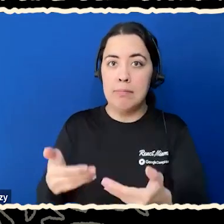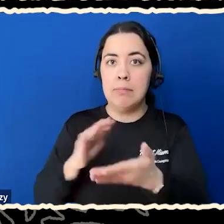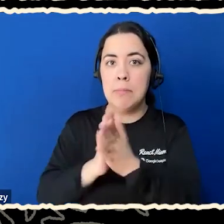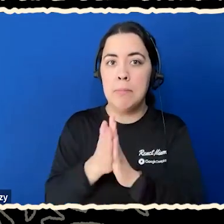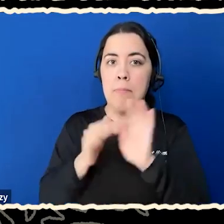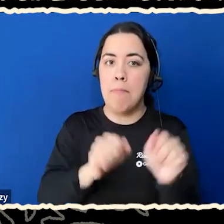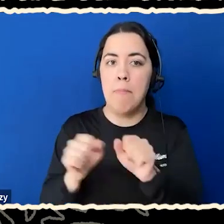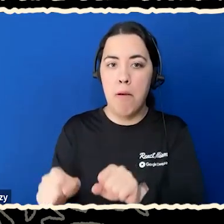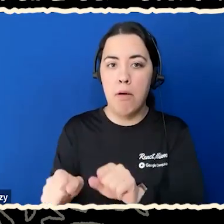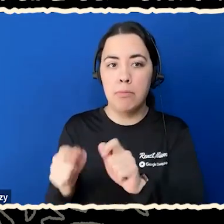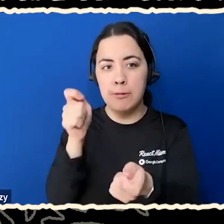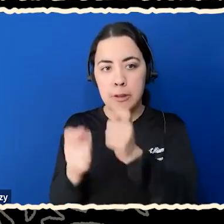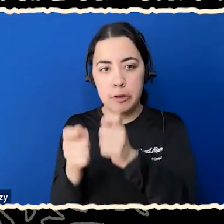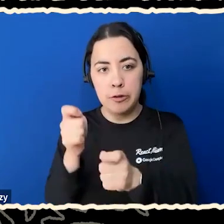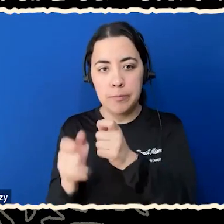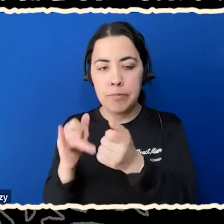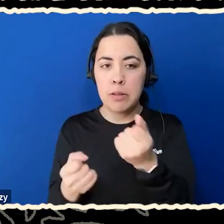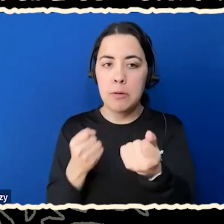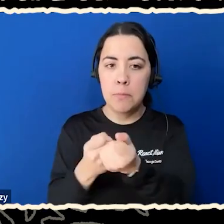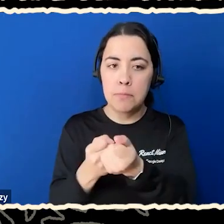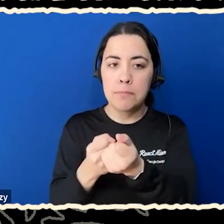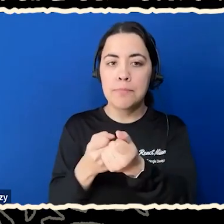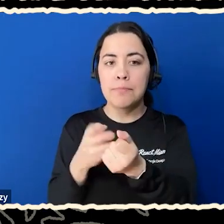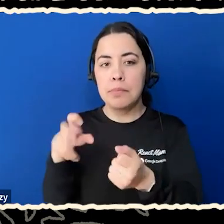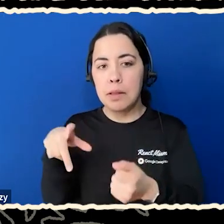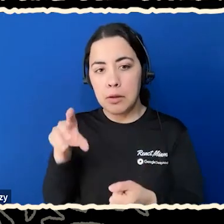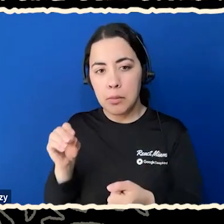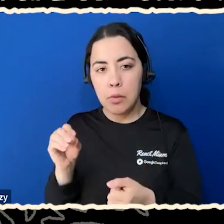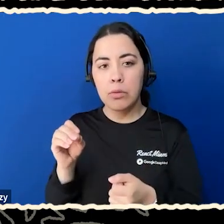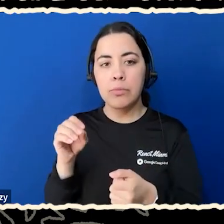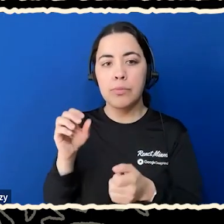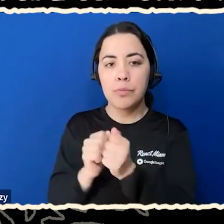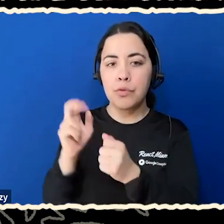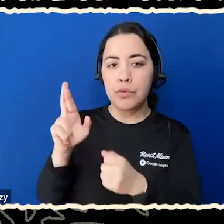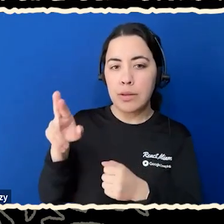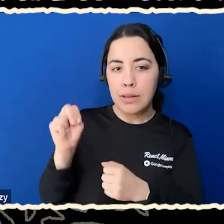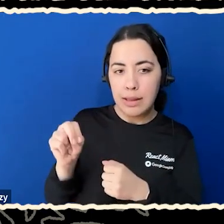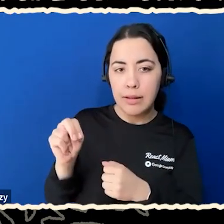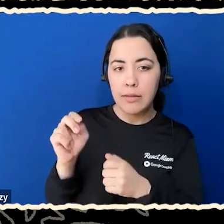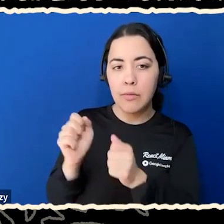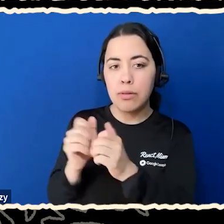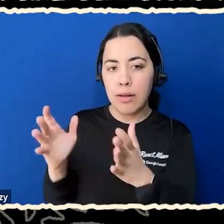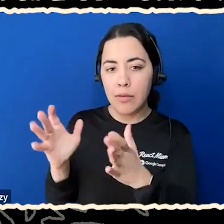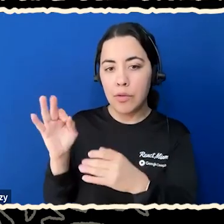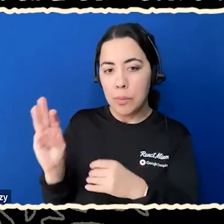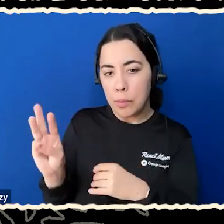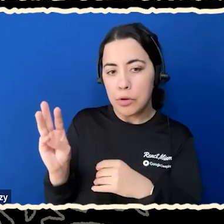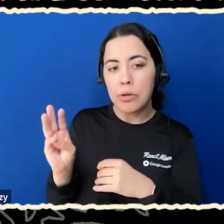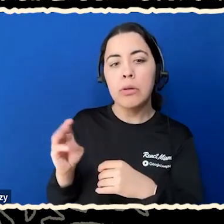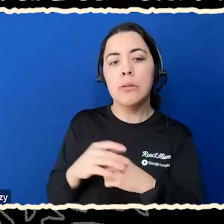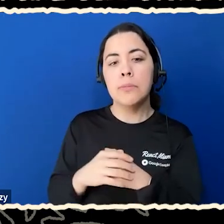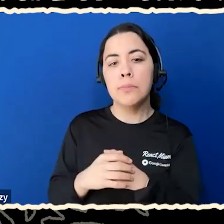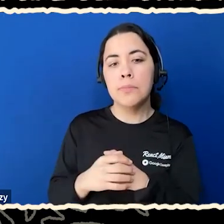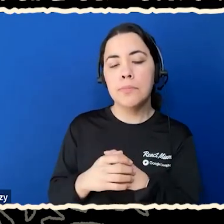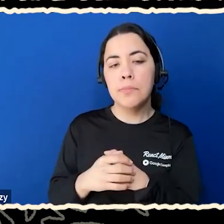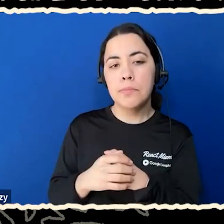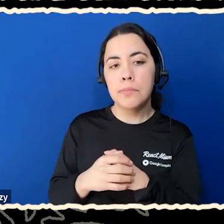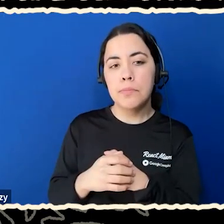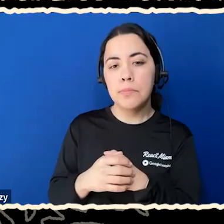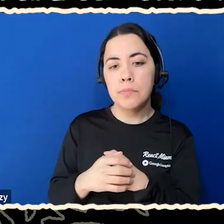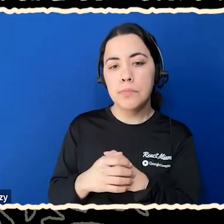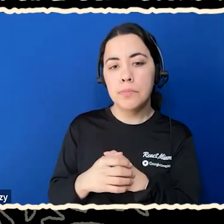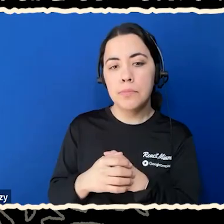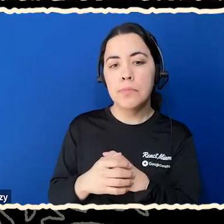iterated. The supported are Expo, vanilla React Native without a framework, and Rock. The platform supports Android,